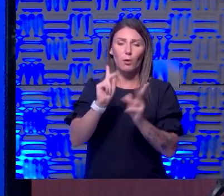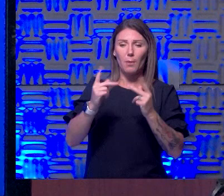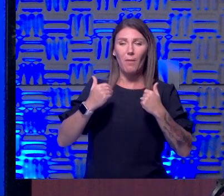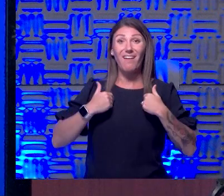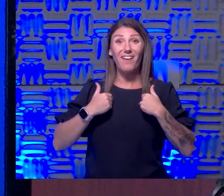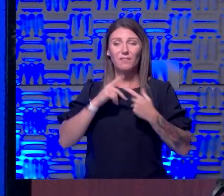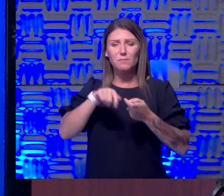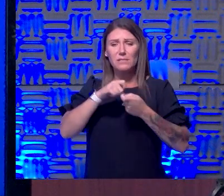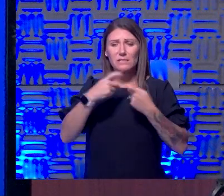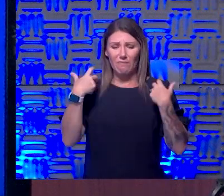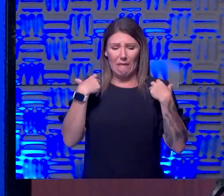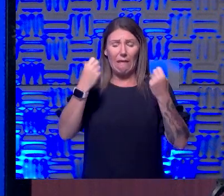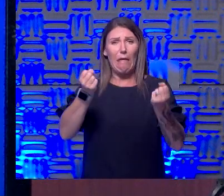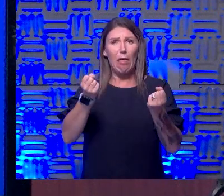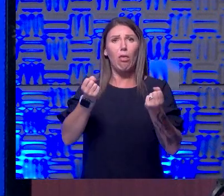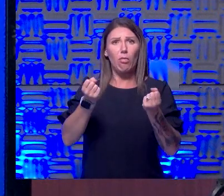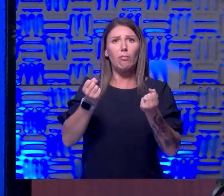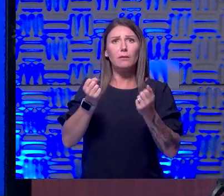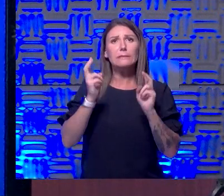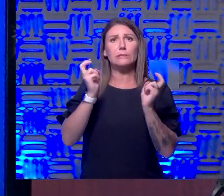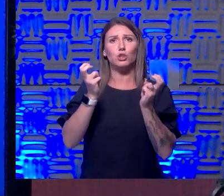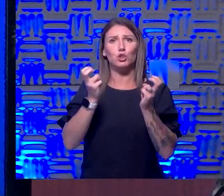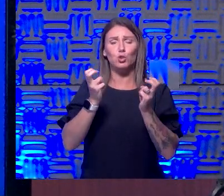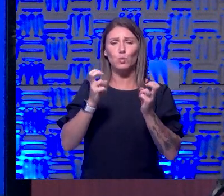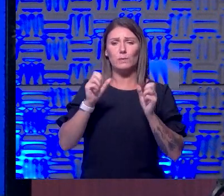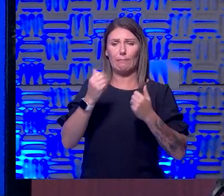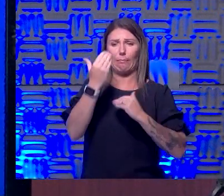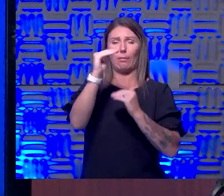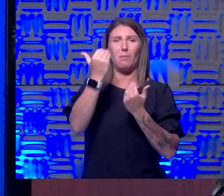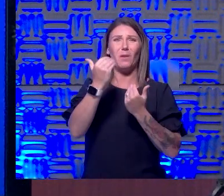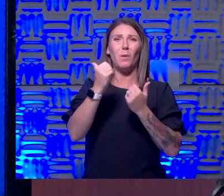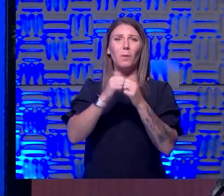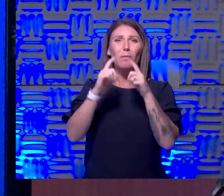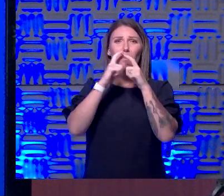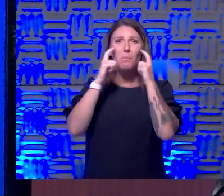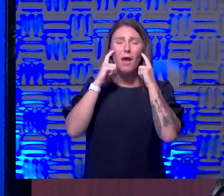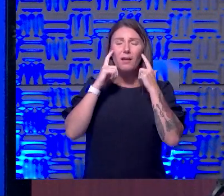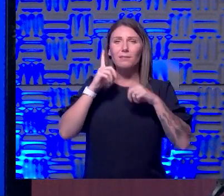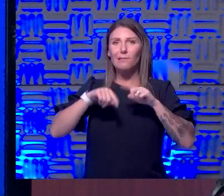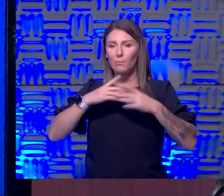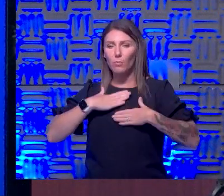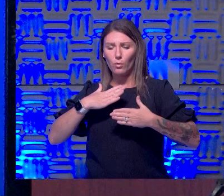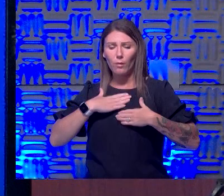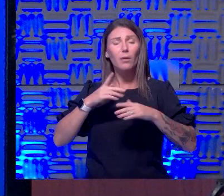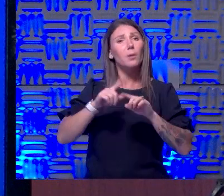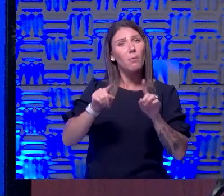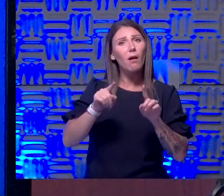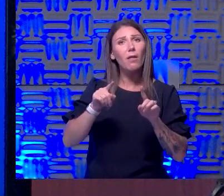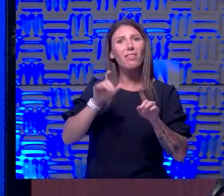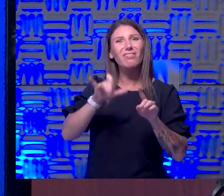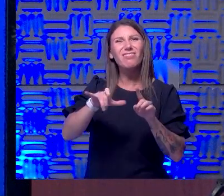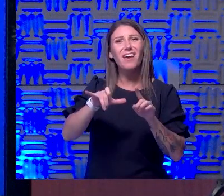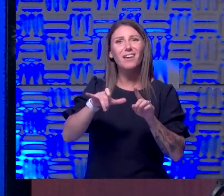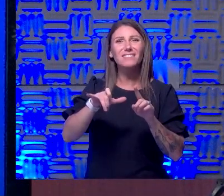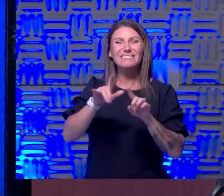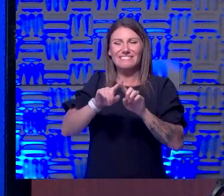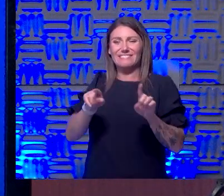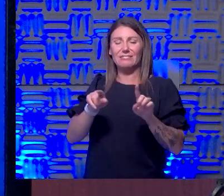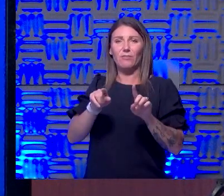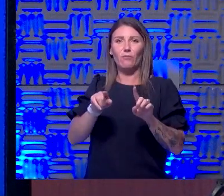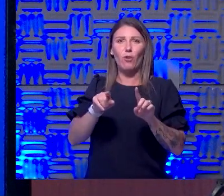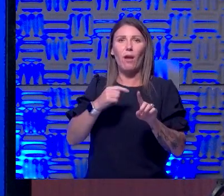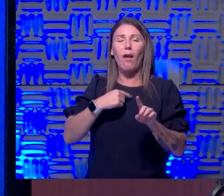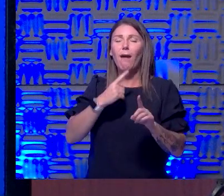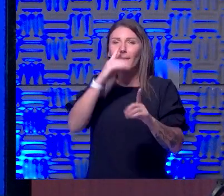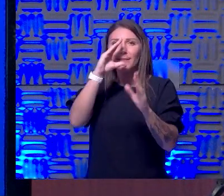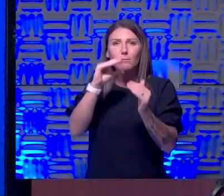health conditions where that is limitation for them wearing a mask. We understand that, and I fully expect to see in Governor Kelly's order something that